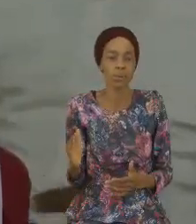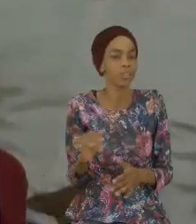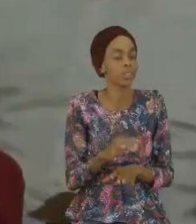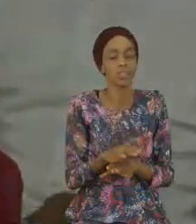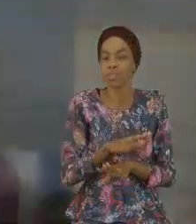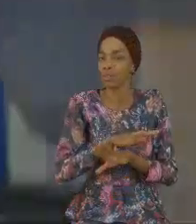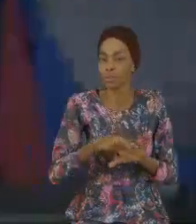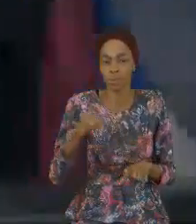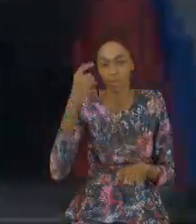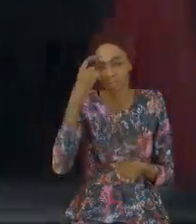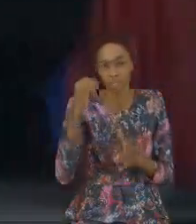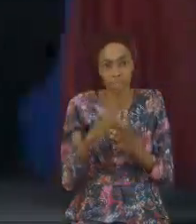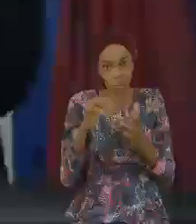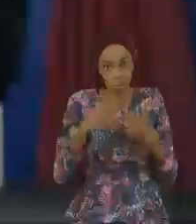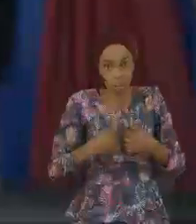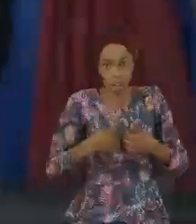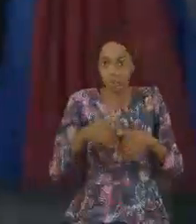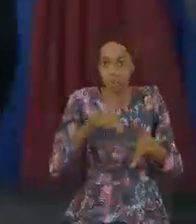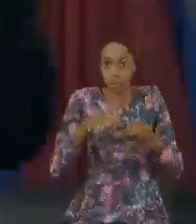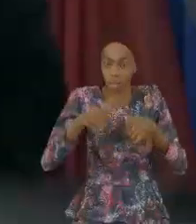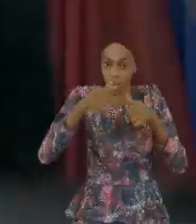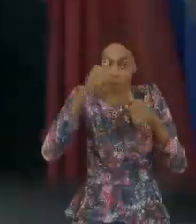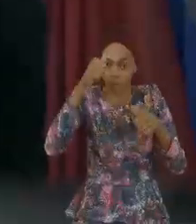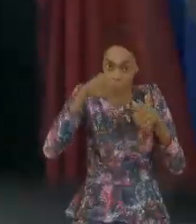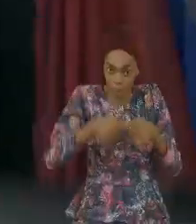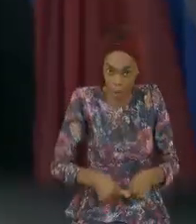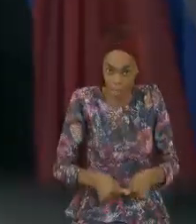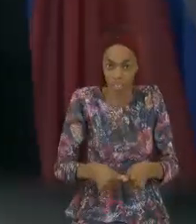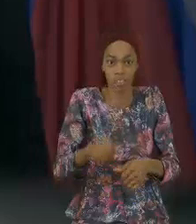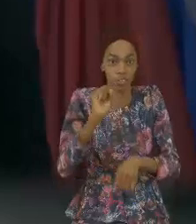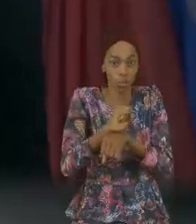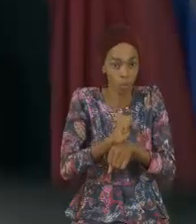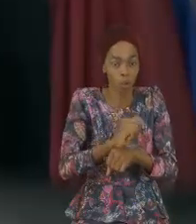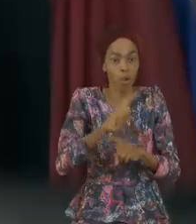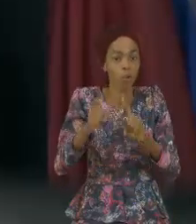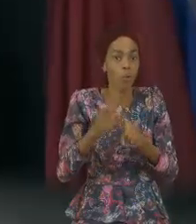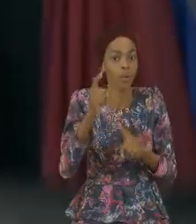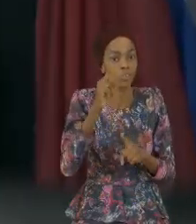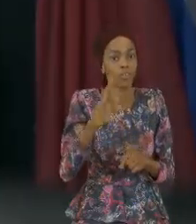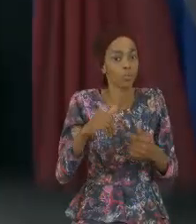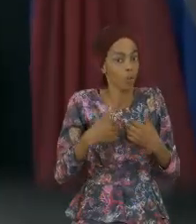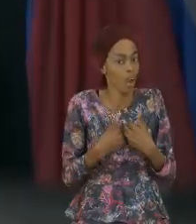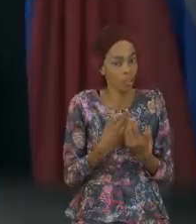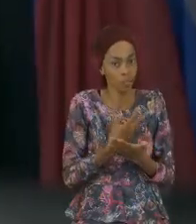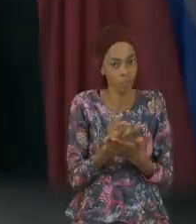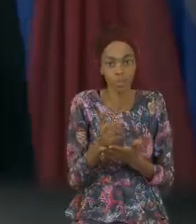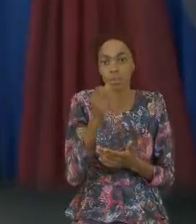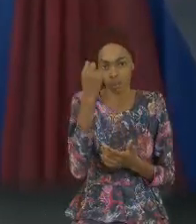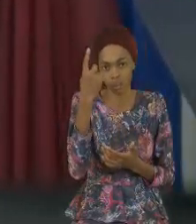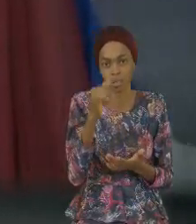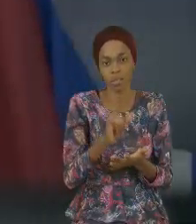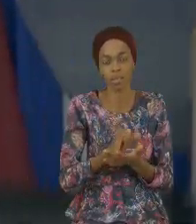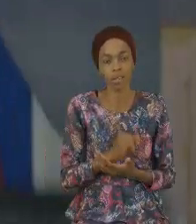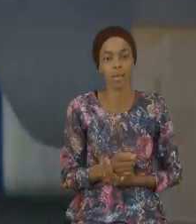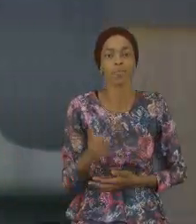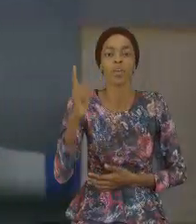think you've done a permanent job when you have failed. Understand that.